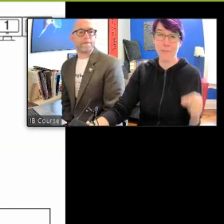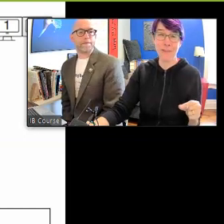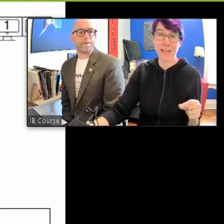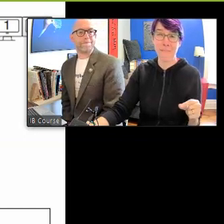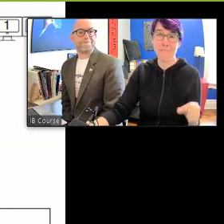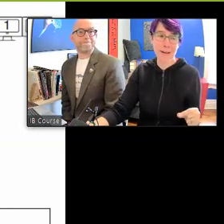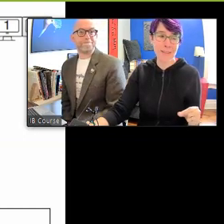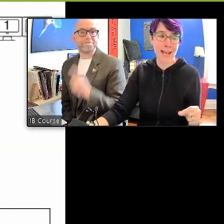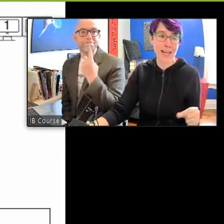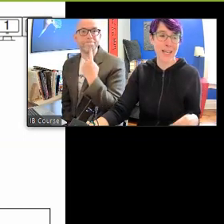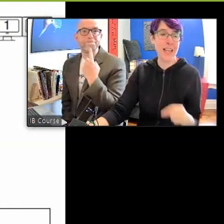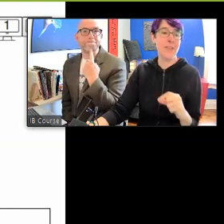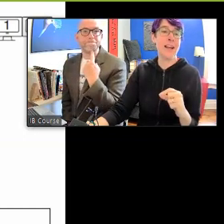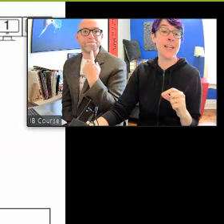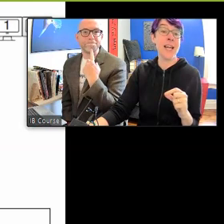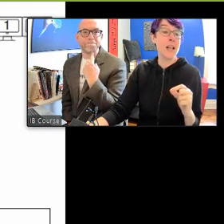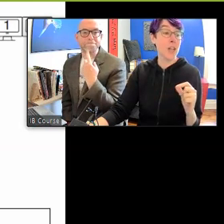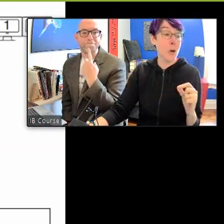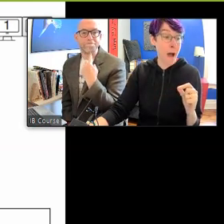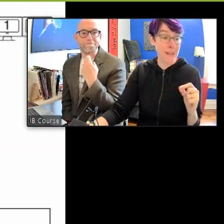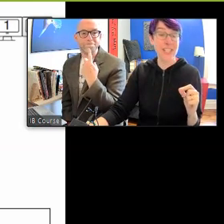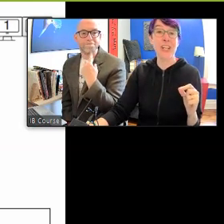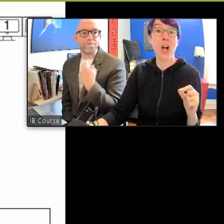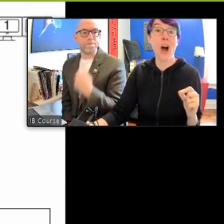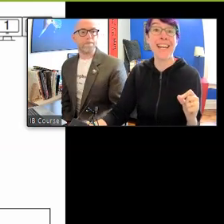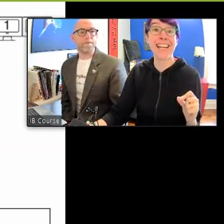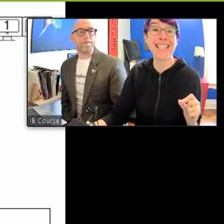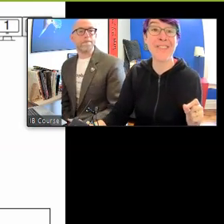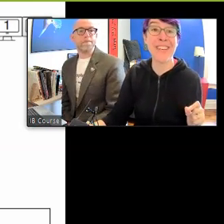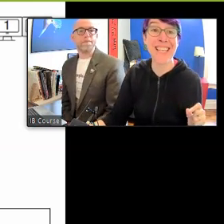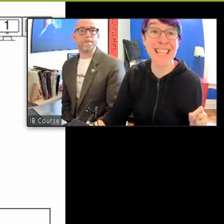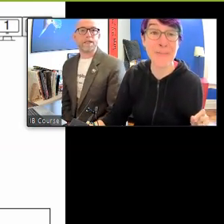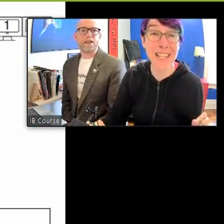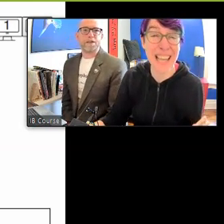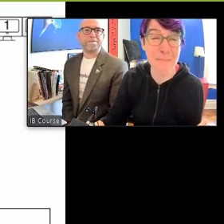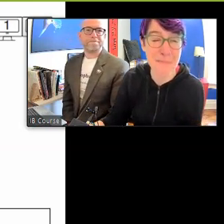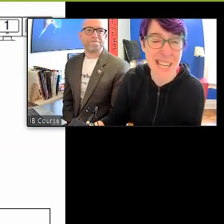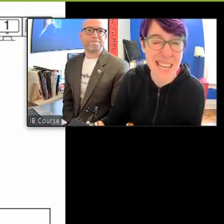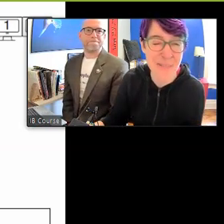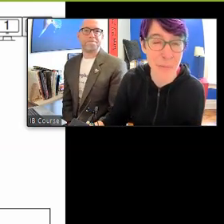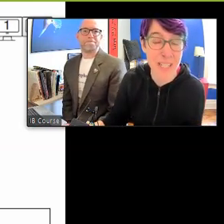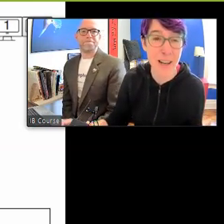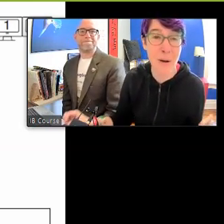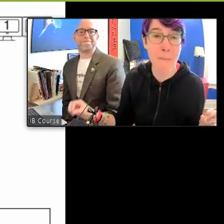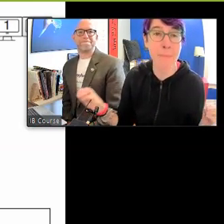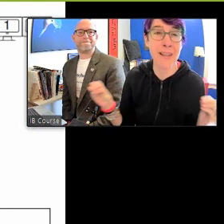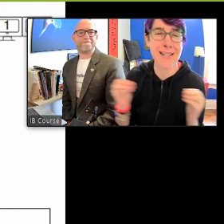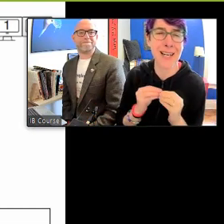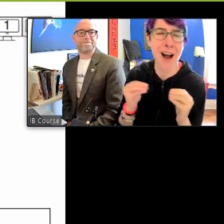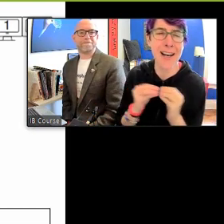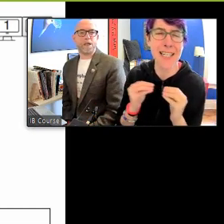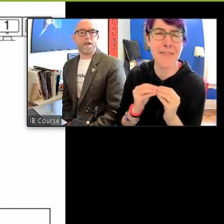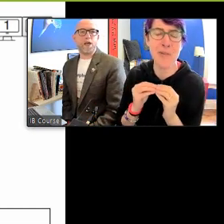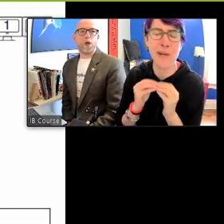I hope you're thinking bottleneck. Right? Low population connectivity. What does that mean when we talk about